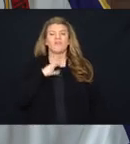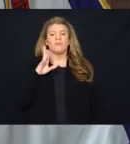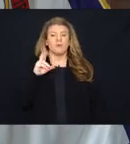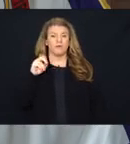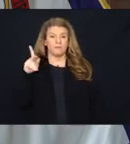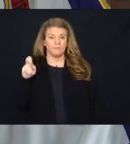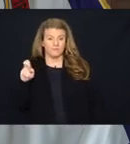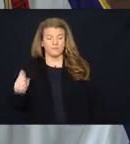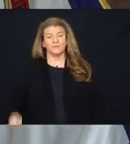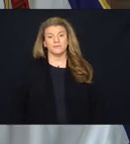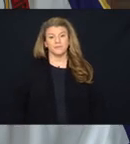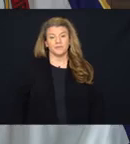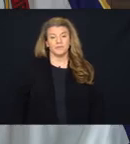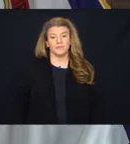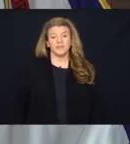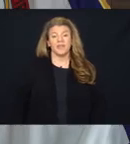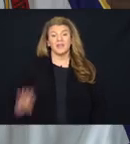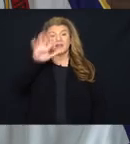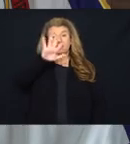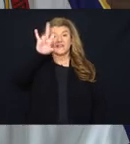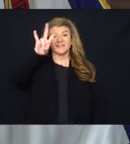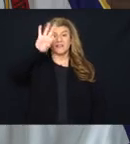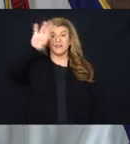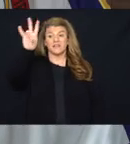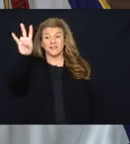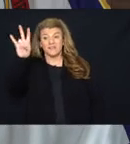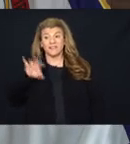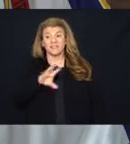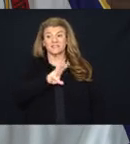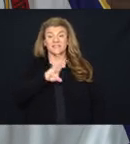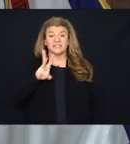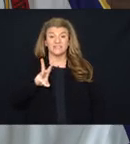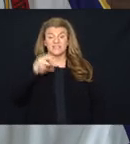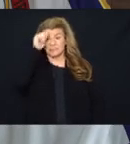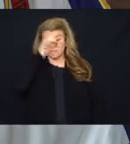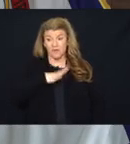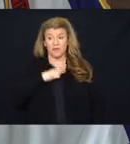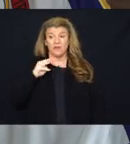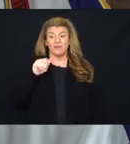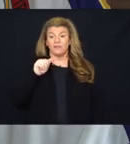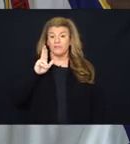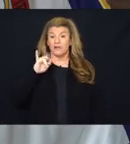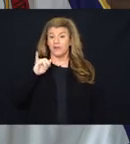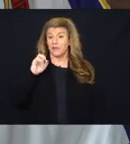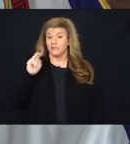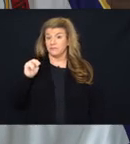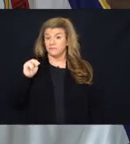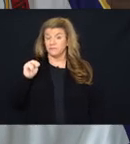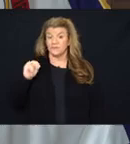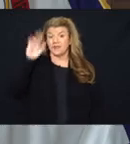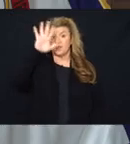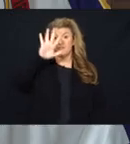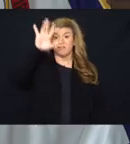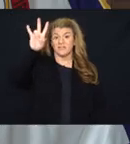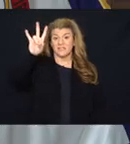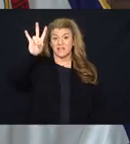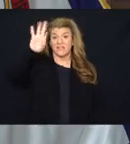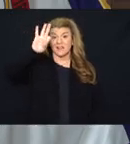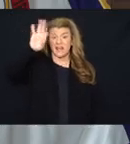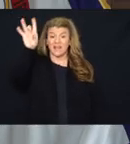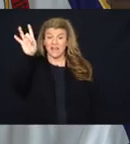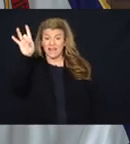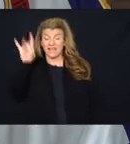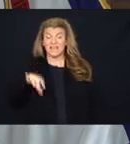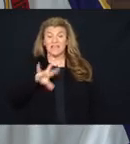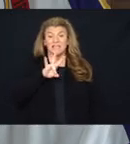County. The 5,797th death is a 66-year-old male from Marion County. The 5,798th